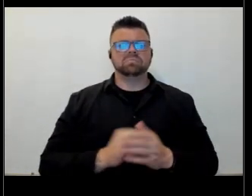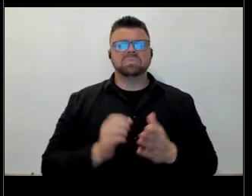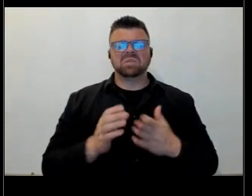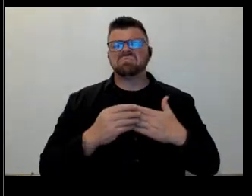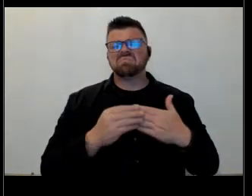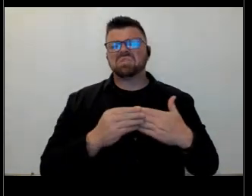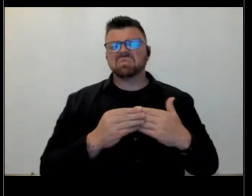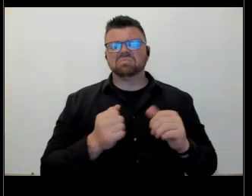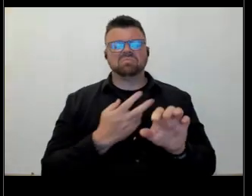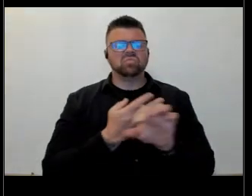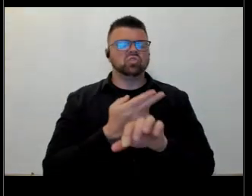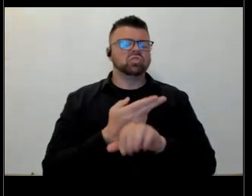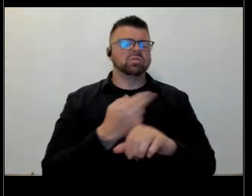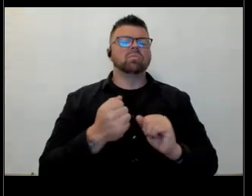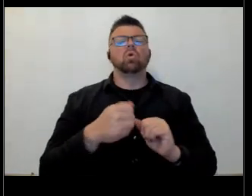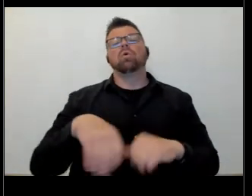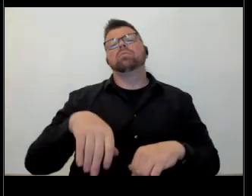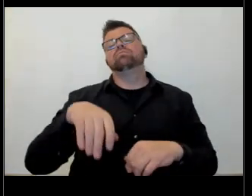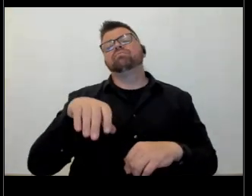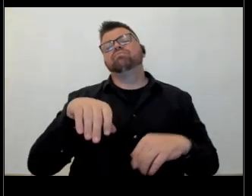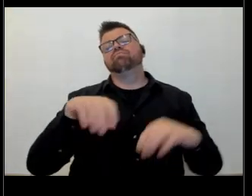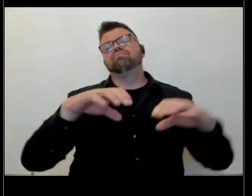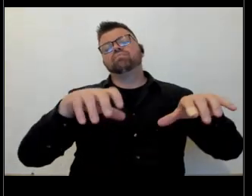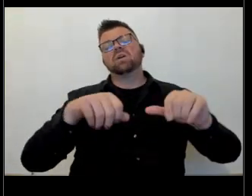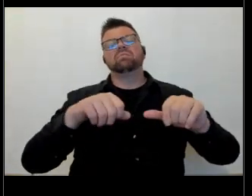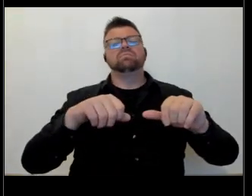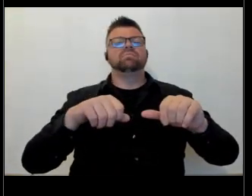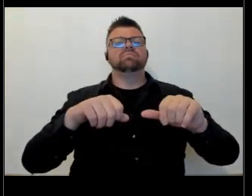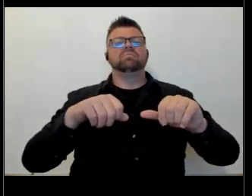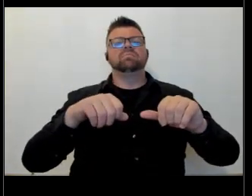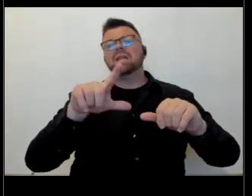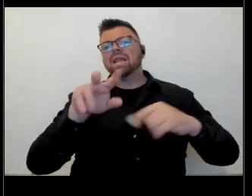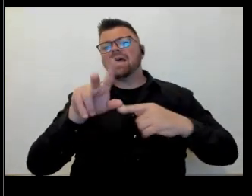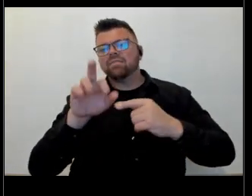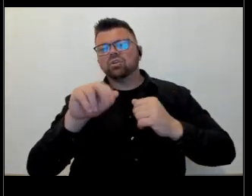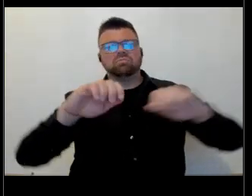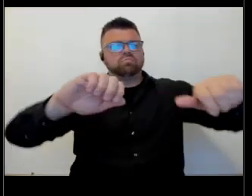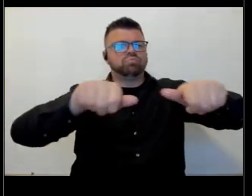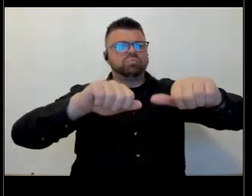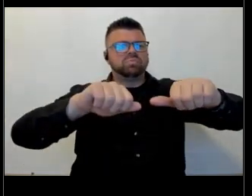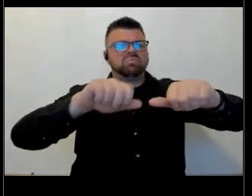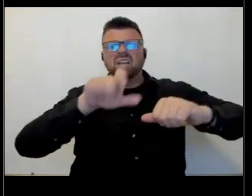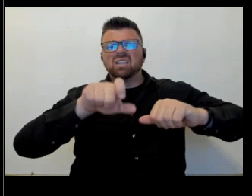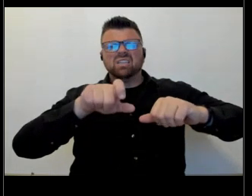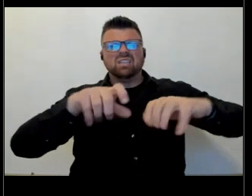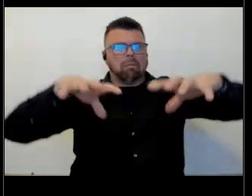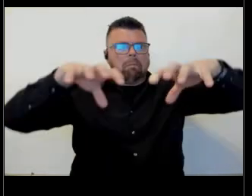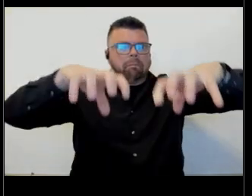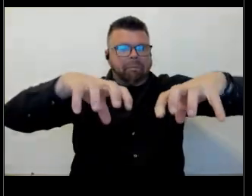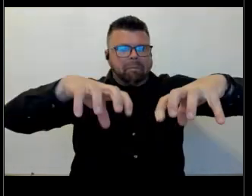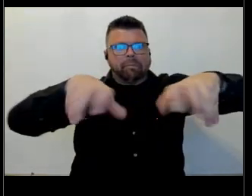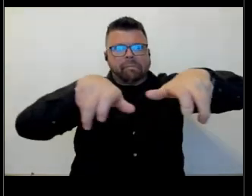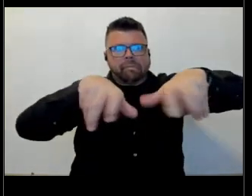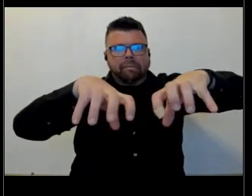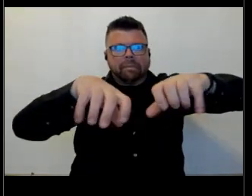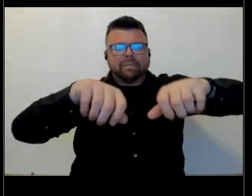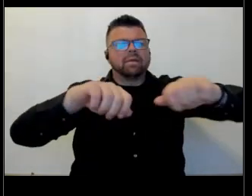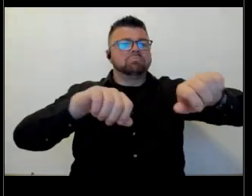Usable faucet handles, lever style that do not require gripping or twisting.